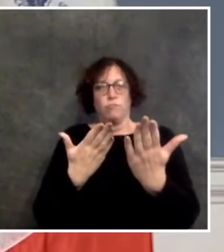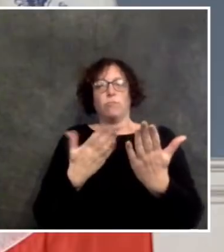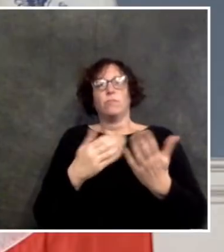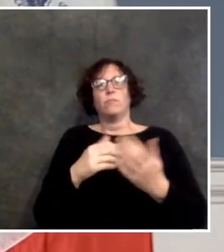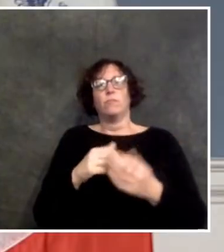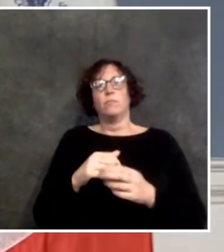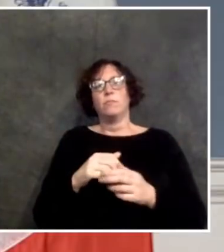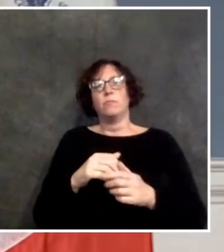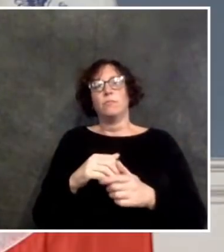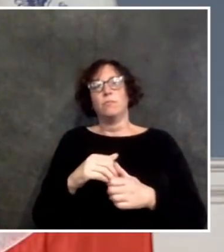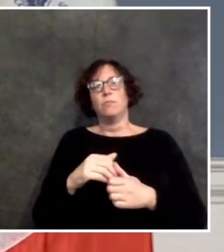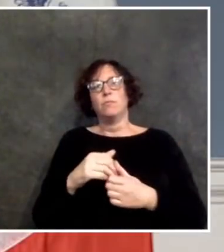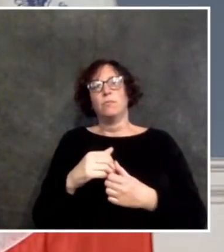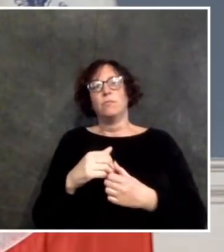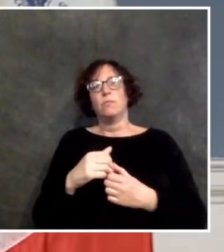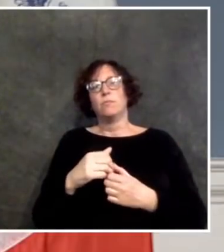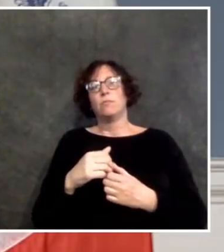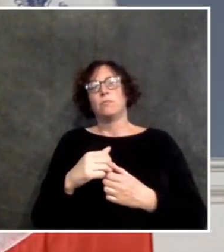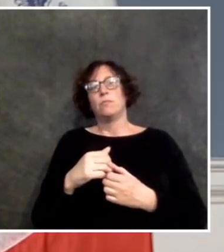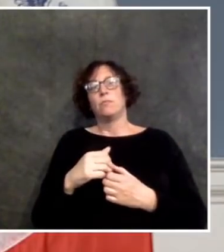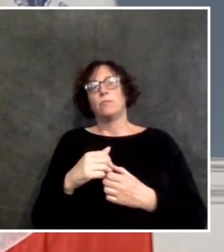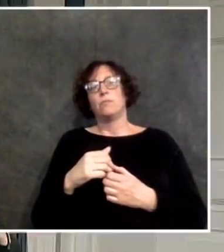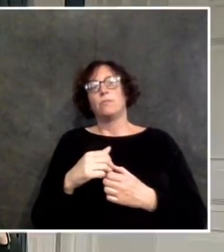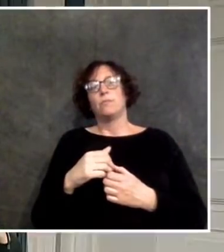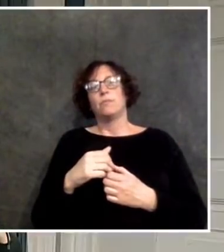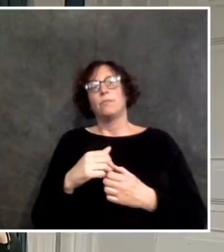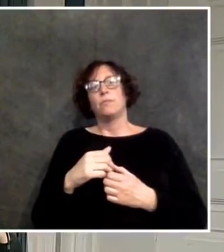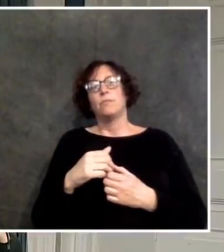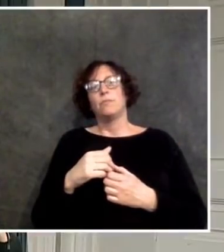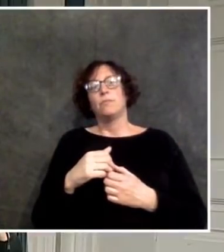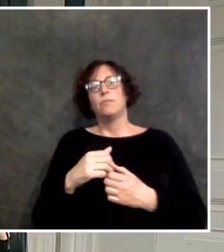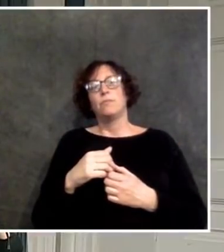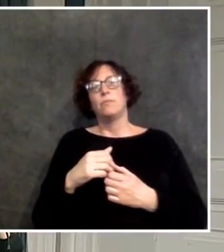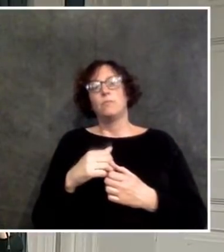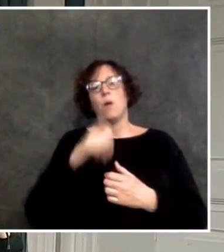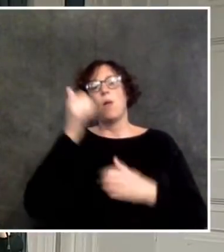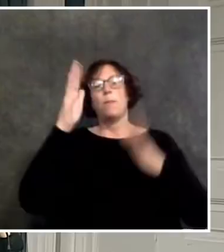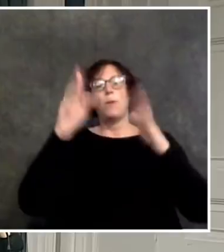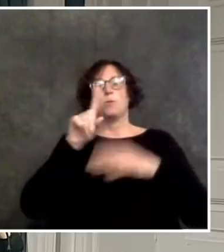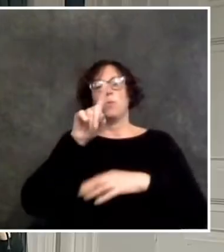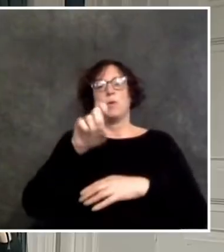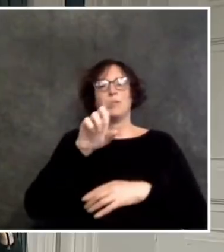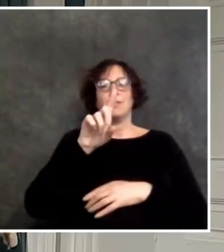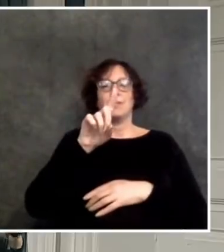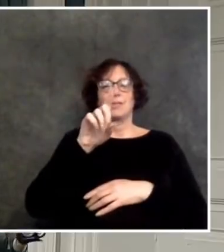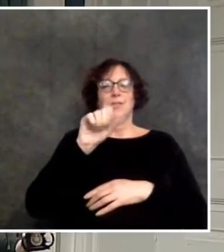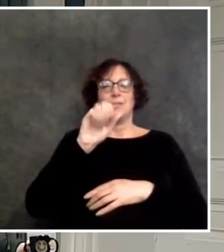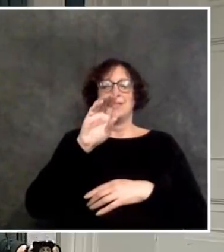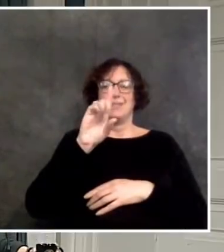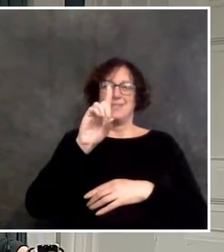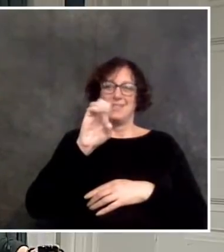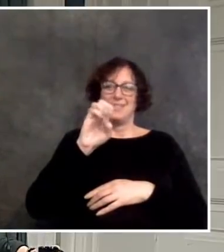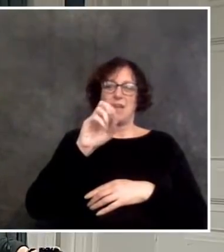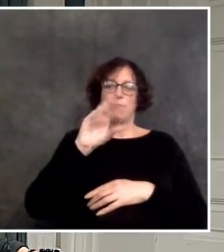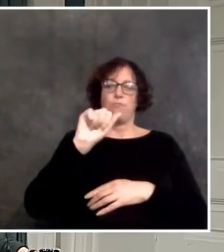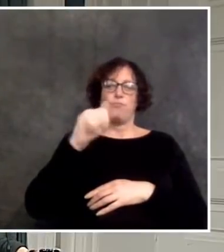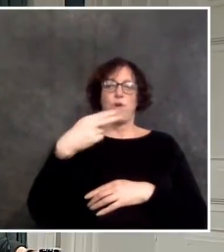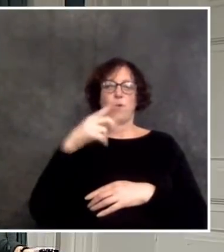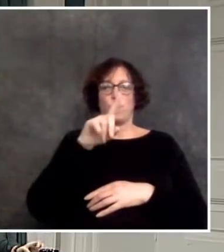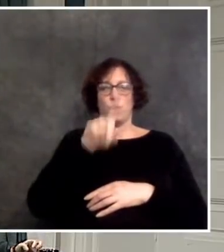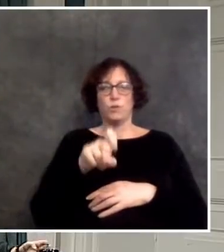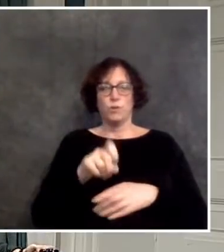going to circle back to Deborah Lee, Manhattan Times News, Bronx Free Press. Hey there. Good afternoon, Mr. Mayor. How are you? Good, Deborah